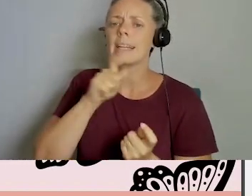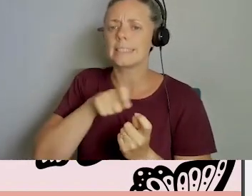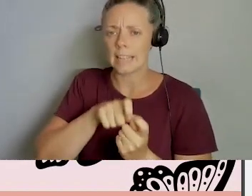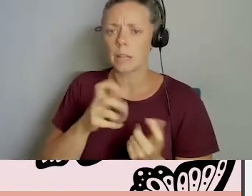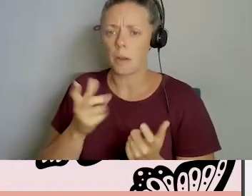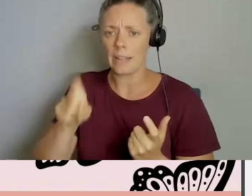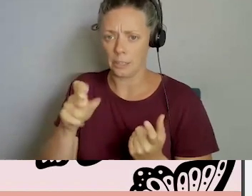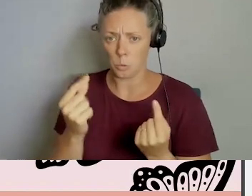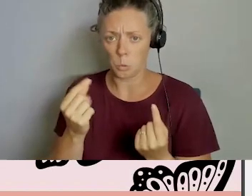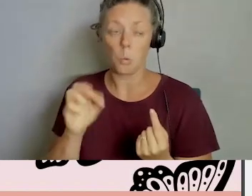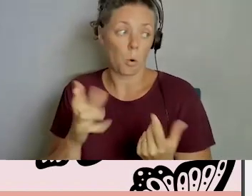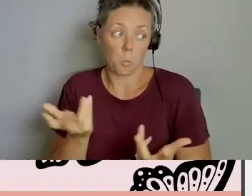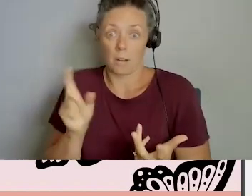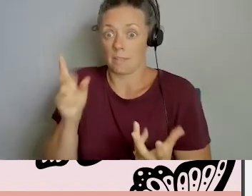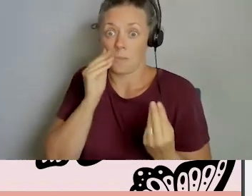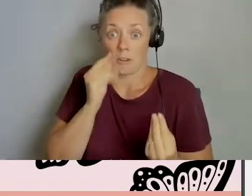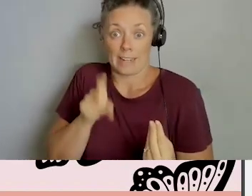be informed of.